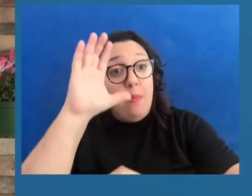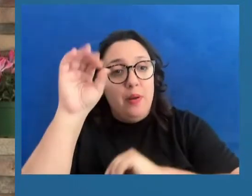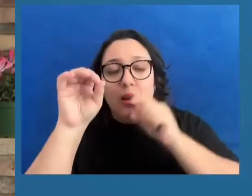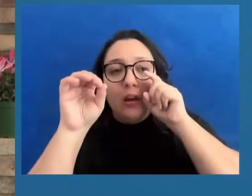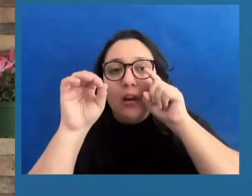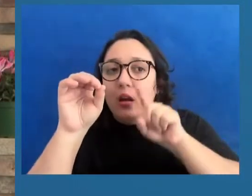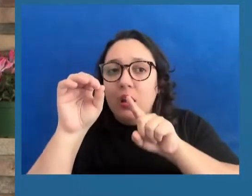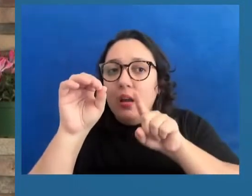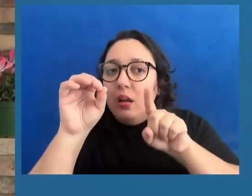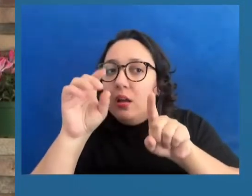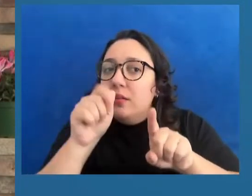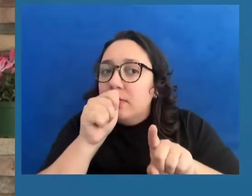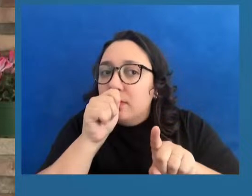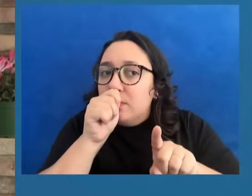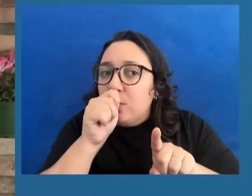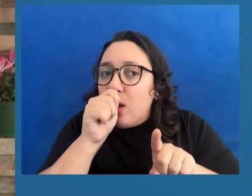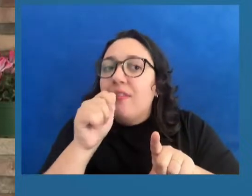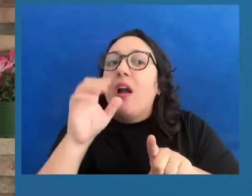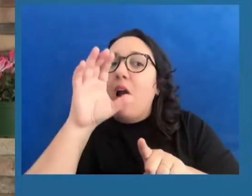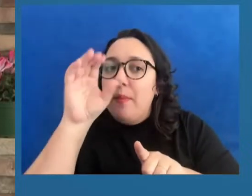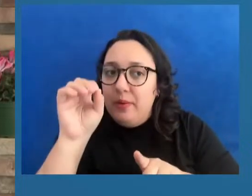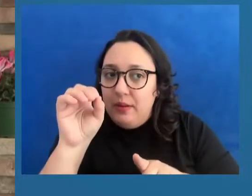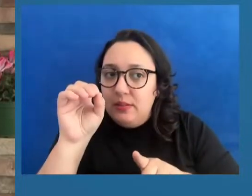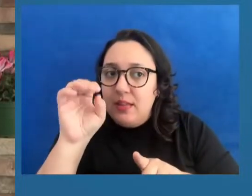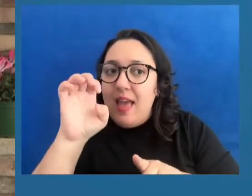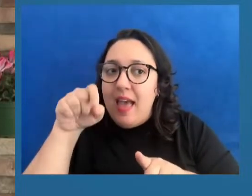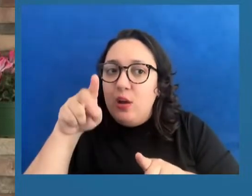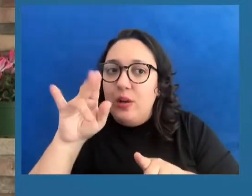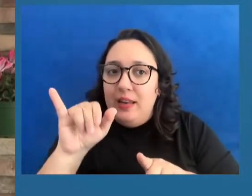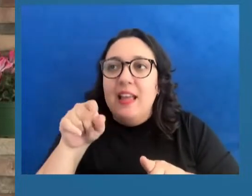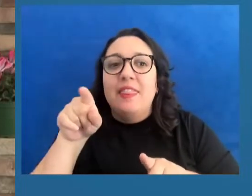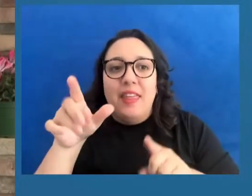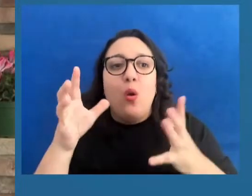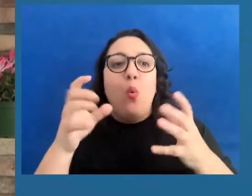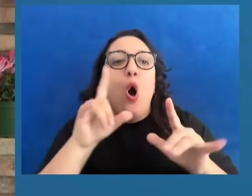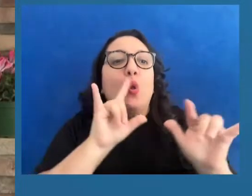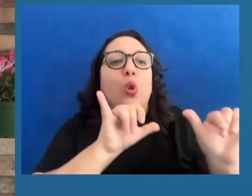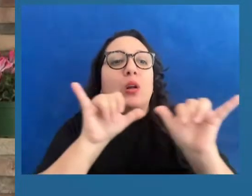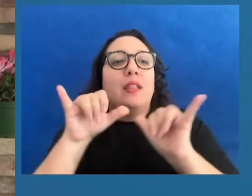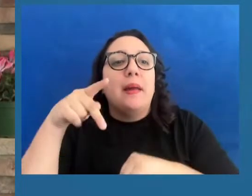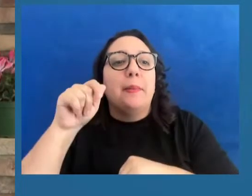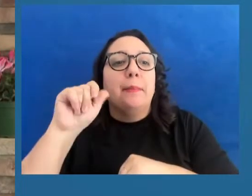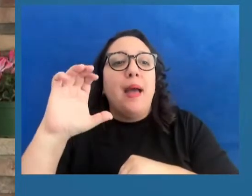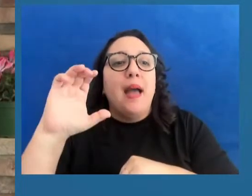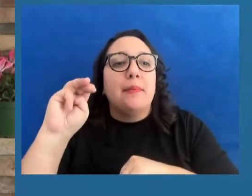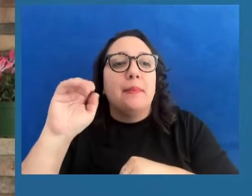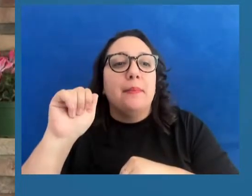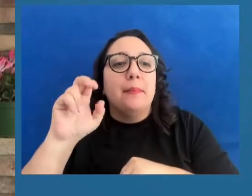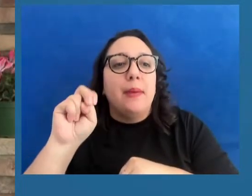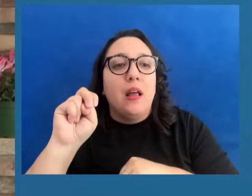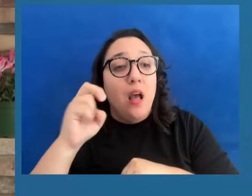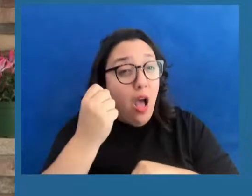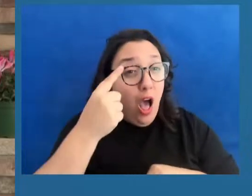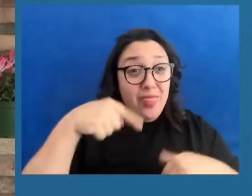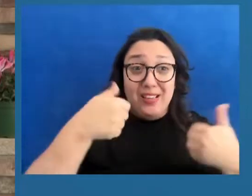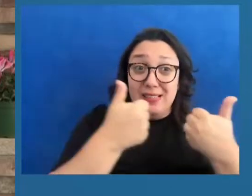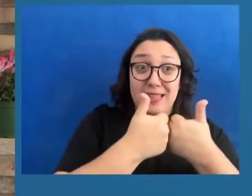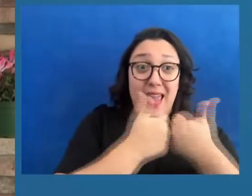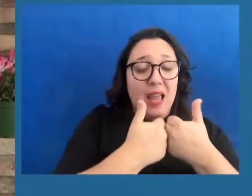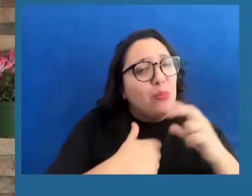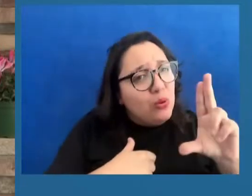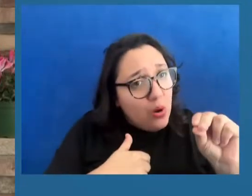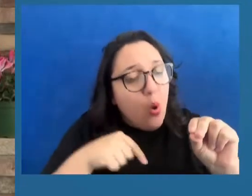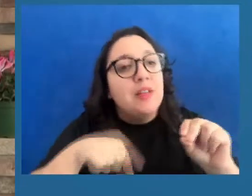but private equity companies that want to be like Pac-Man. Although this is not a game, it is people's lives. And what they are doing